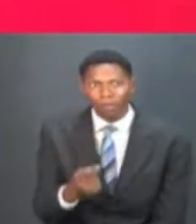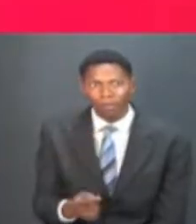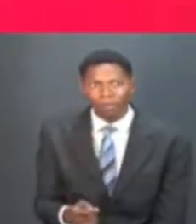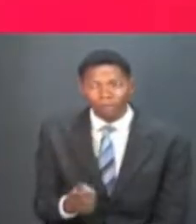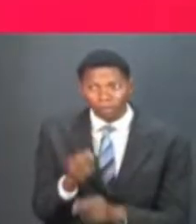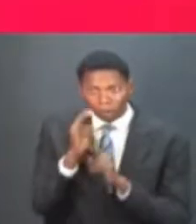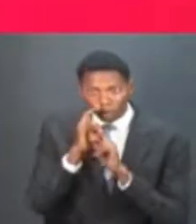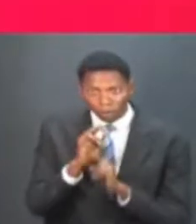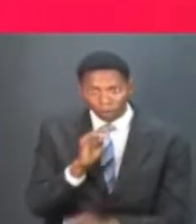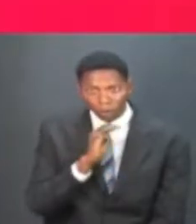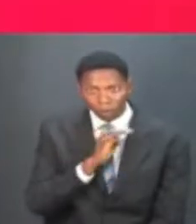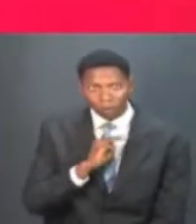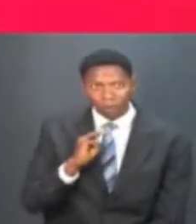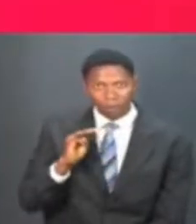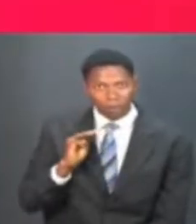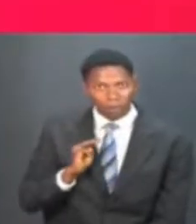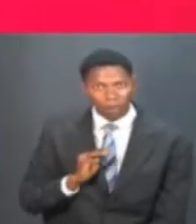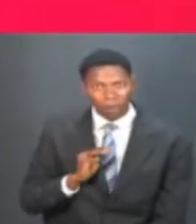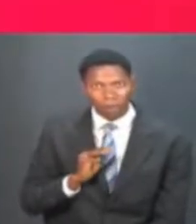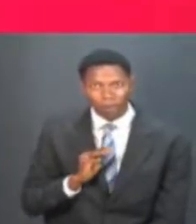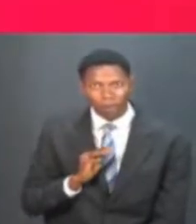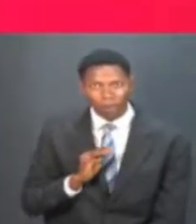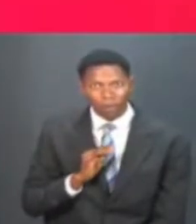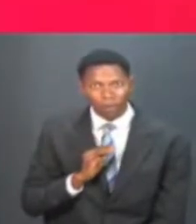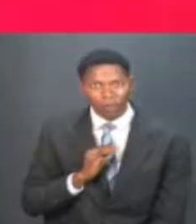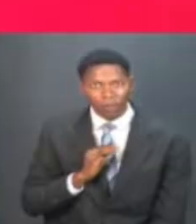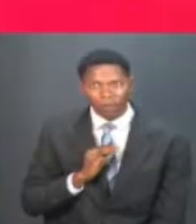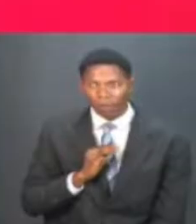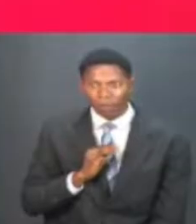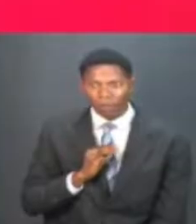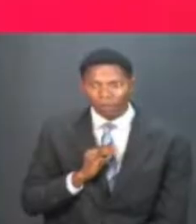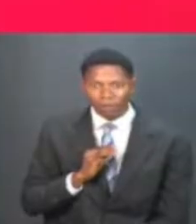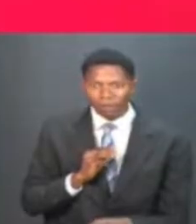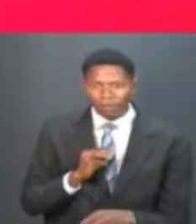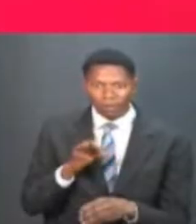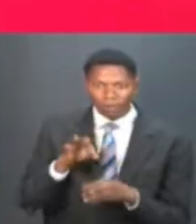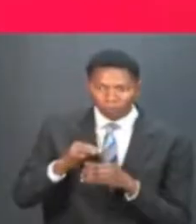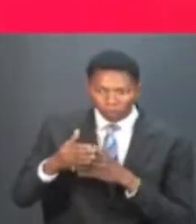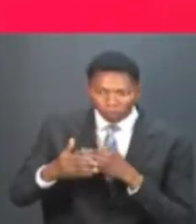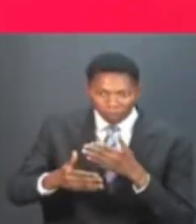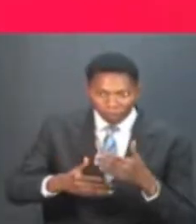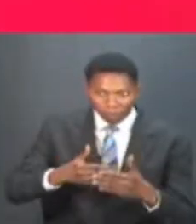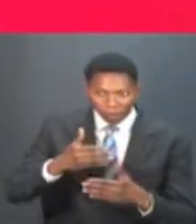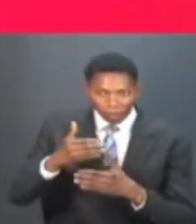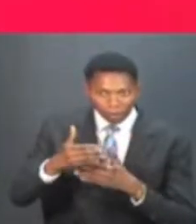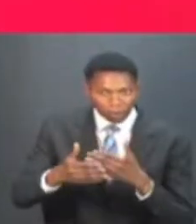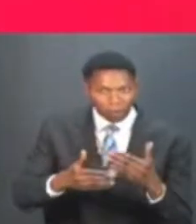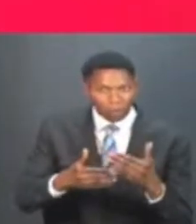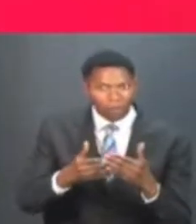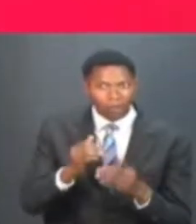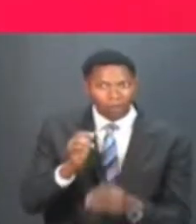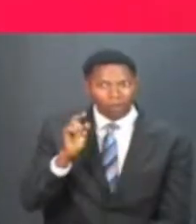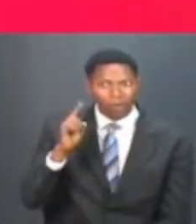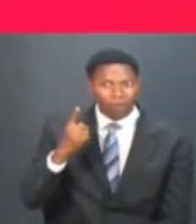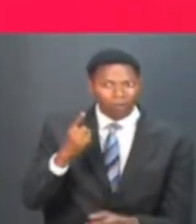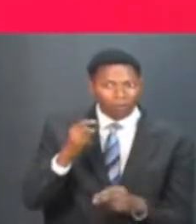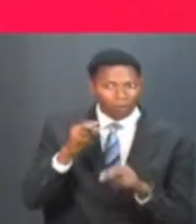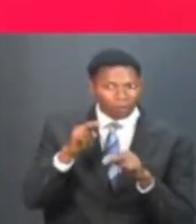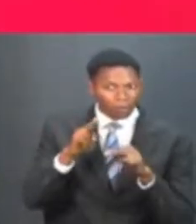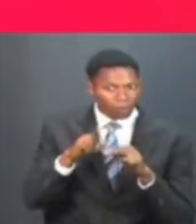Honorable members, the votes and proceedings of the first sitting